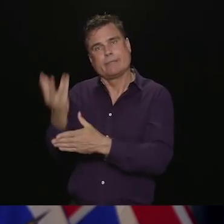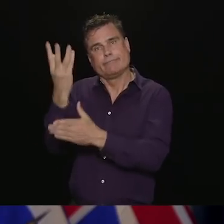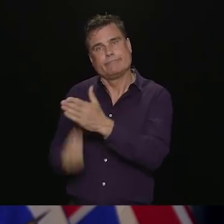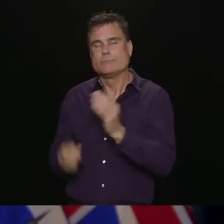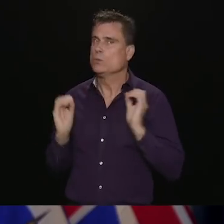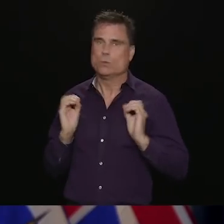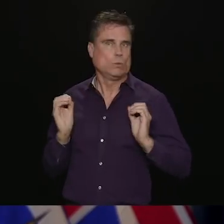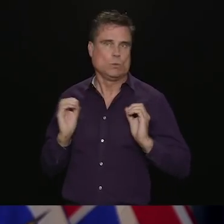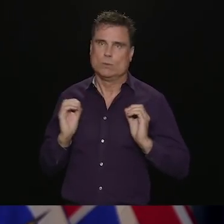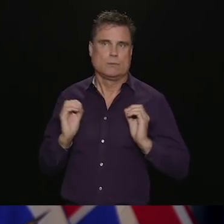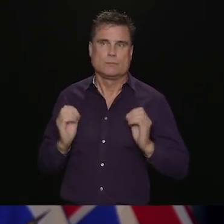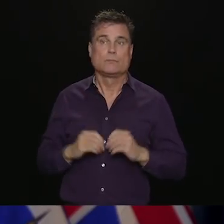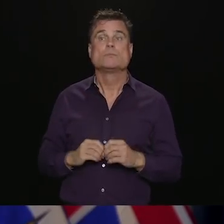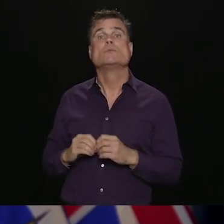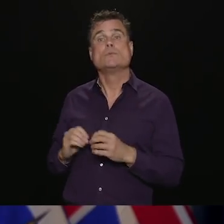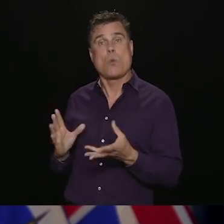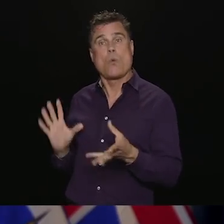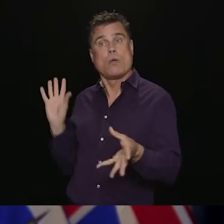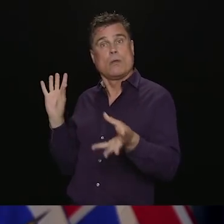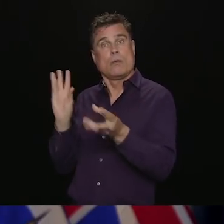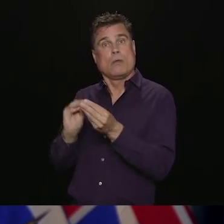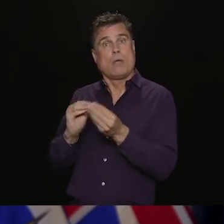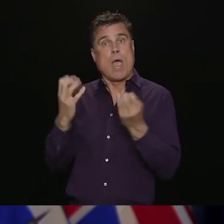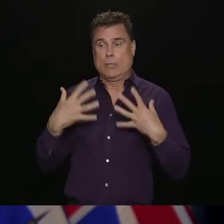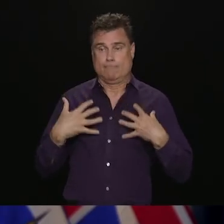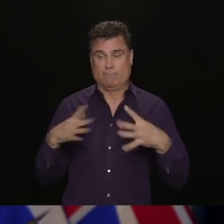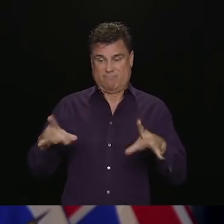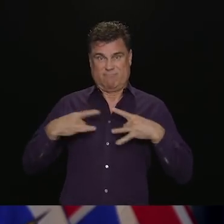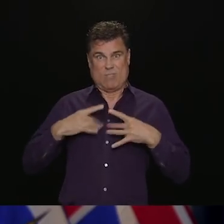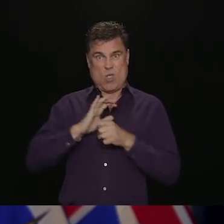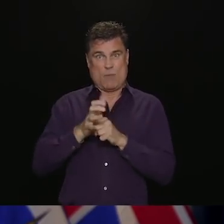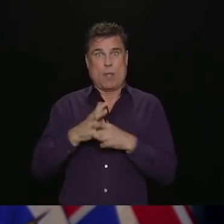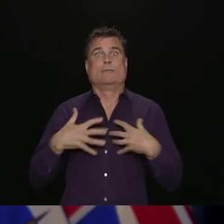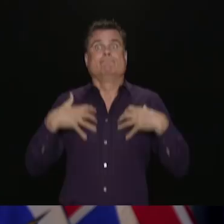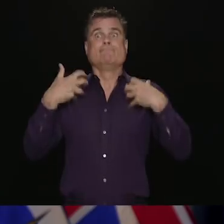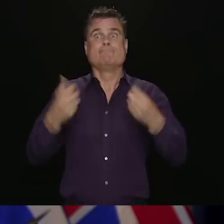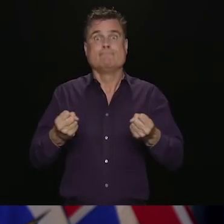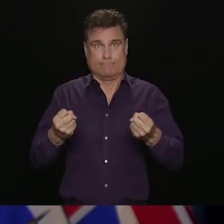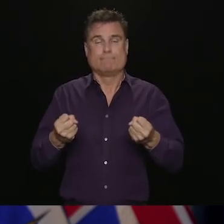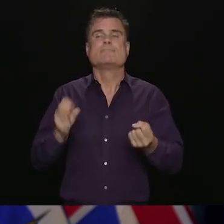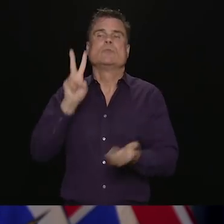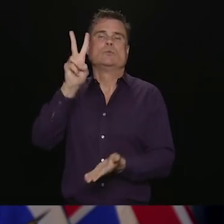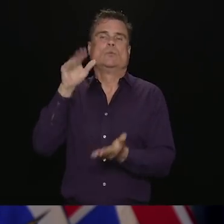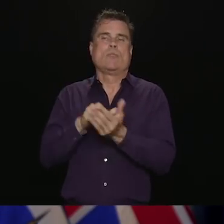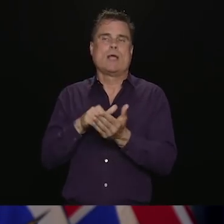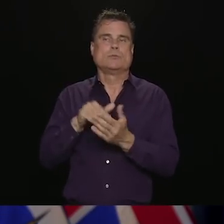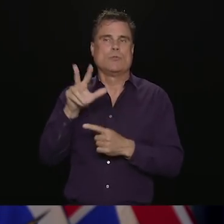have 2,395 people who have fully recovered here in British Columbia.